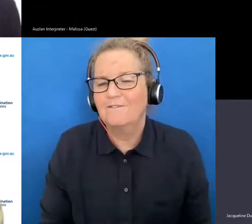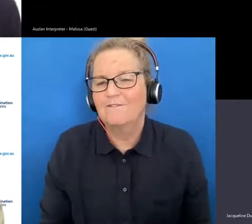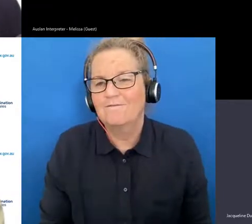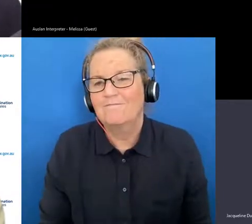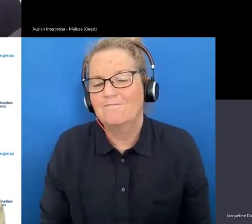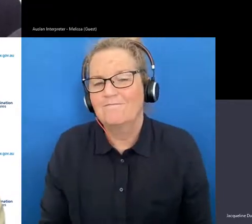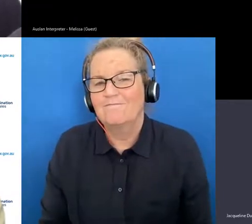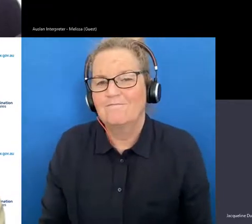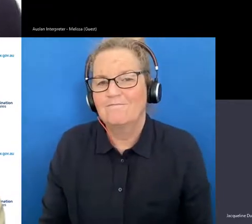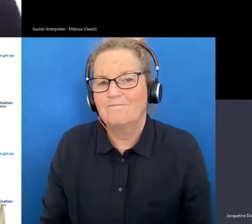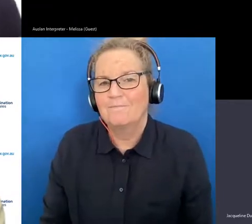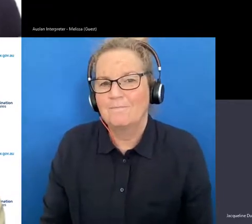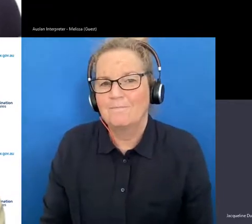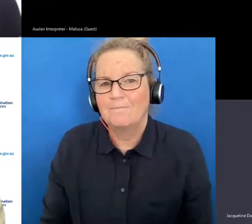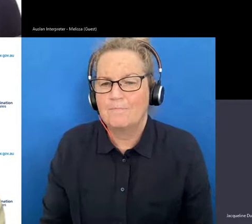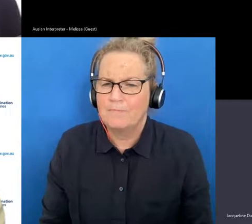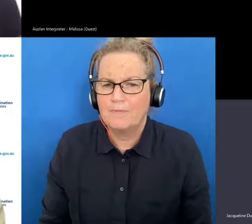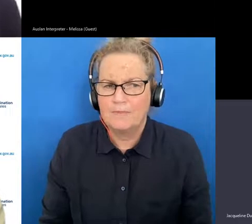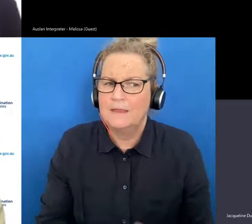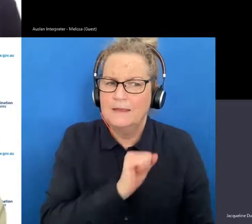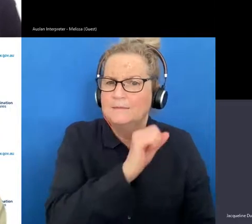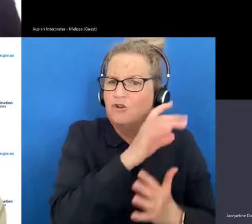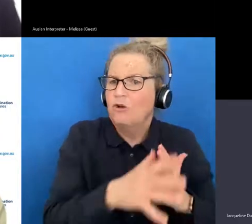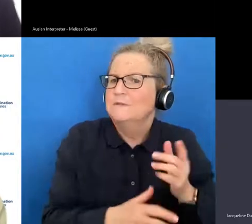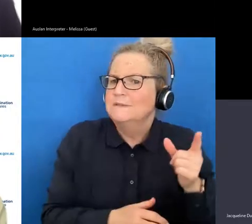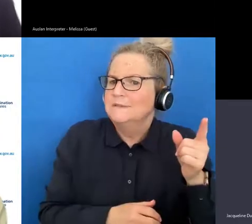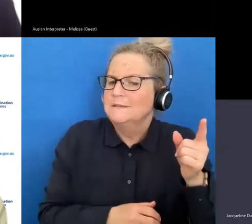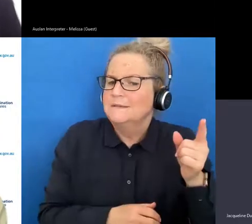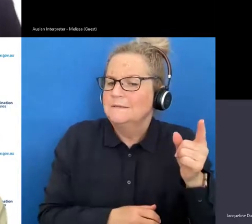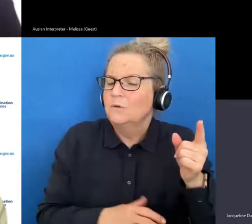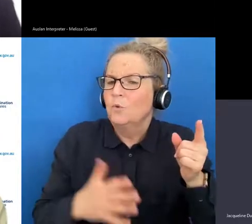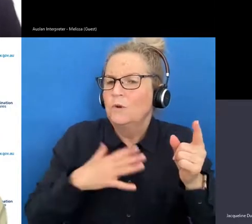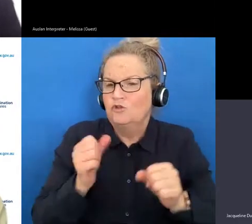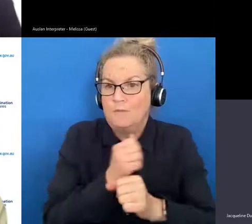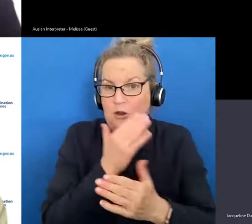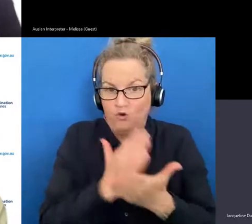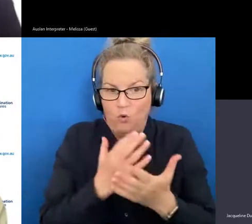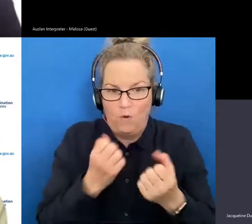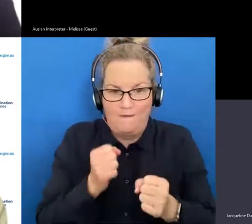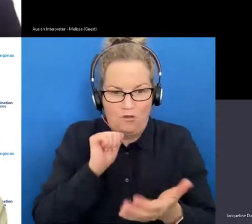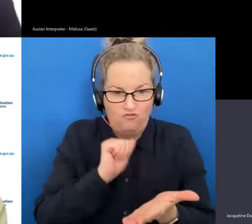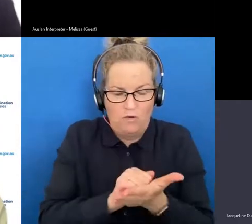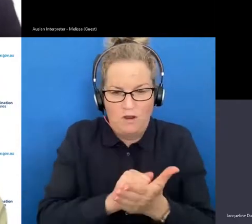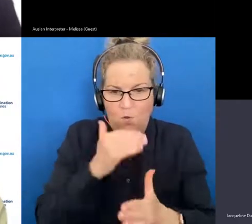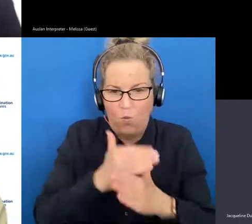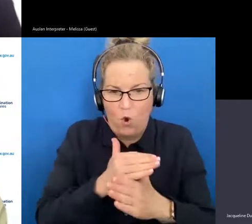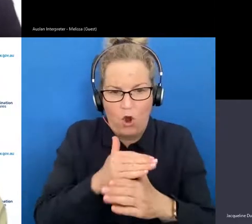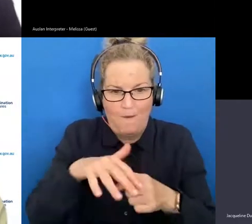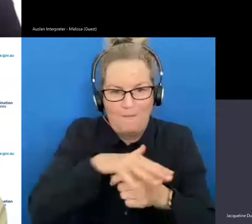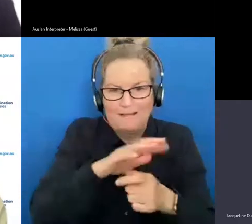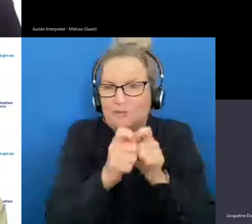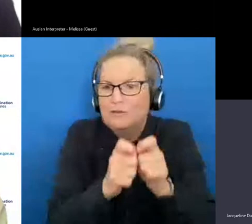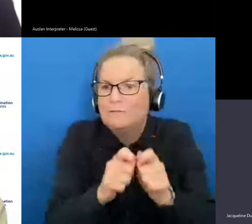and, you know, we need to make sure that we have the right workplace adjustment